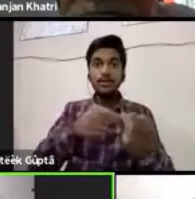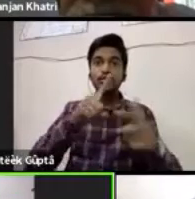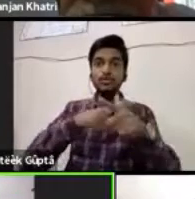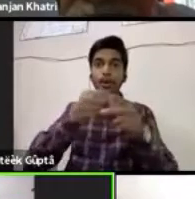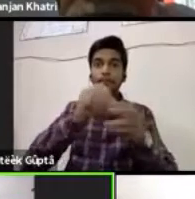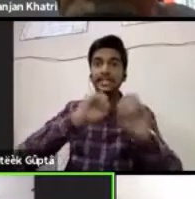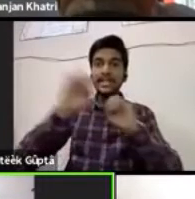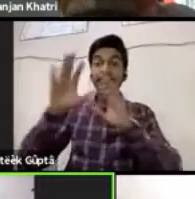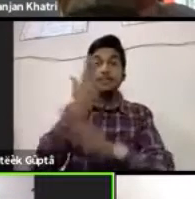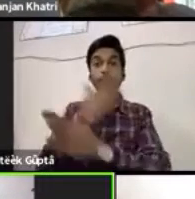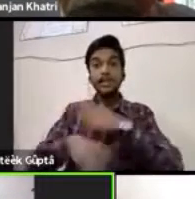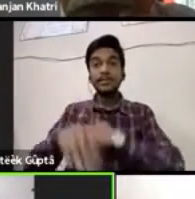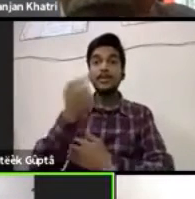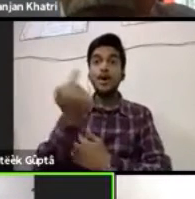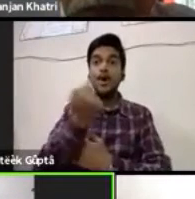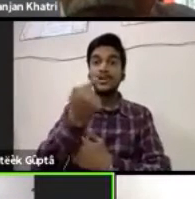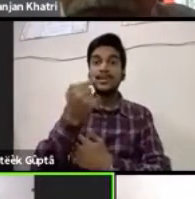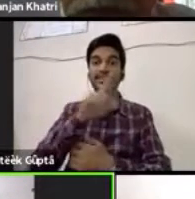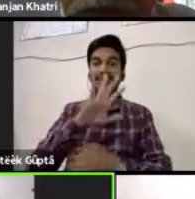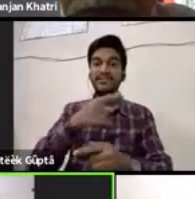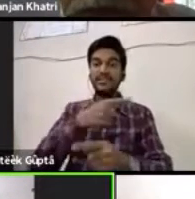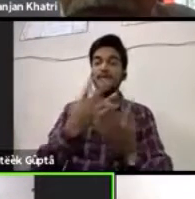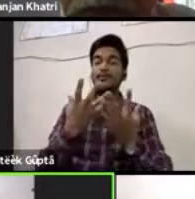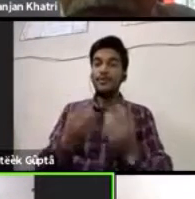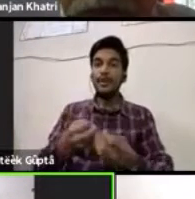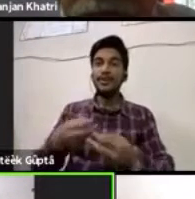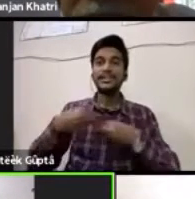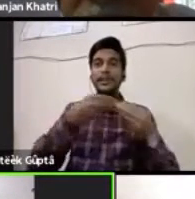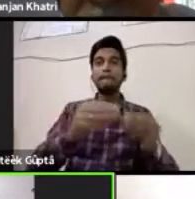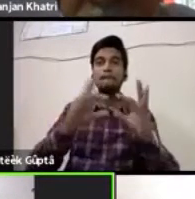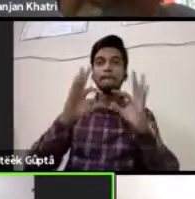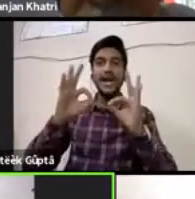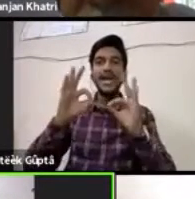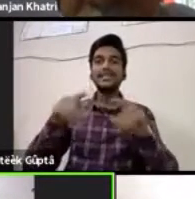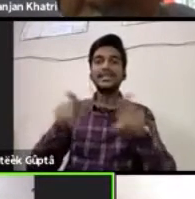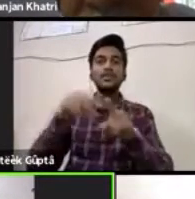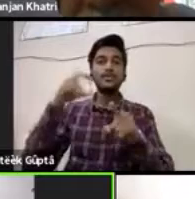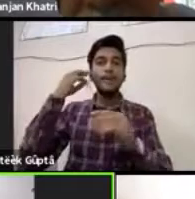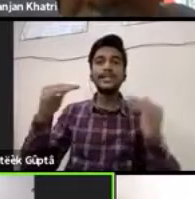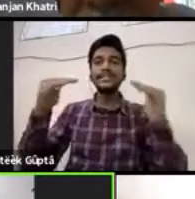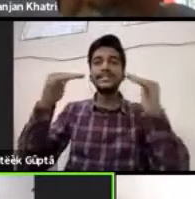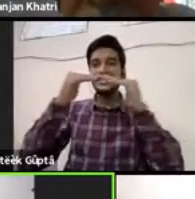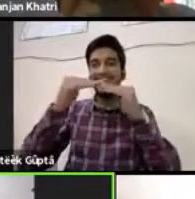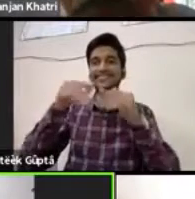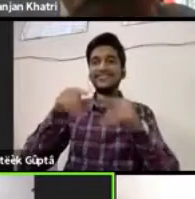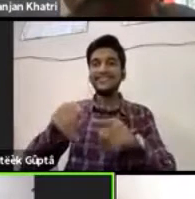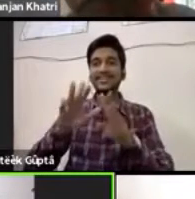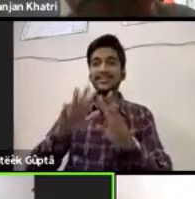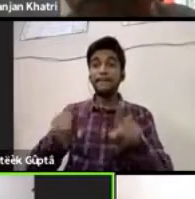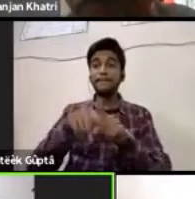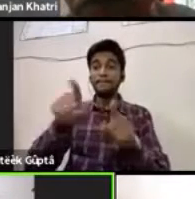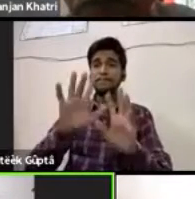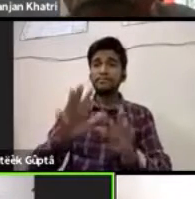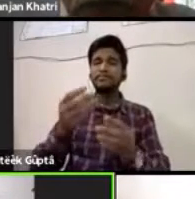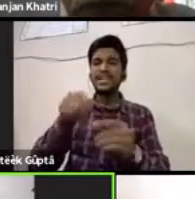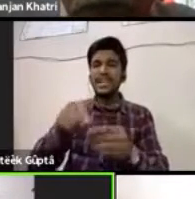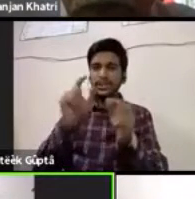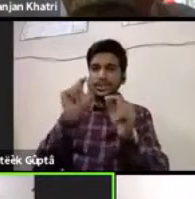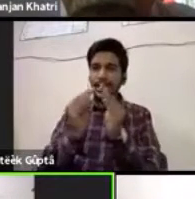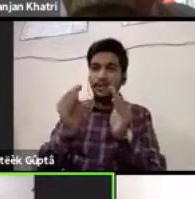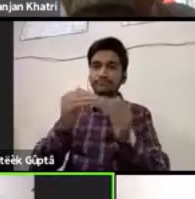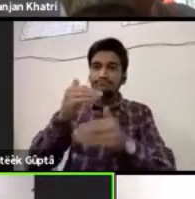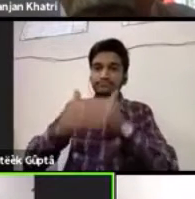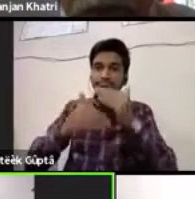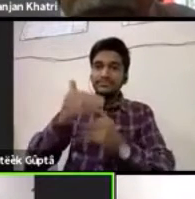physical independence to lead a life of dignity and purpose. So I feel this is a small beginning. I feel it should